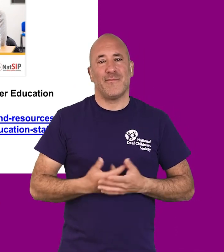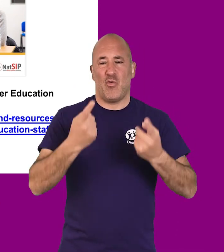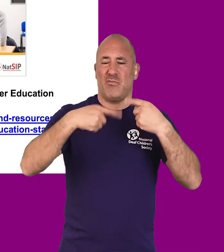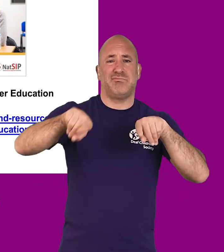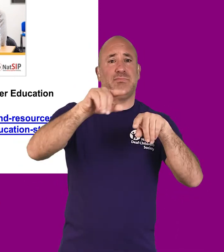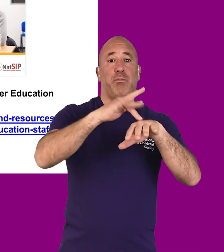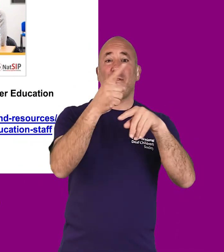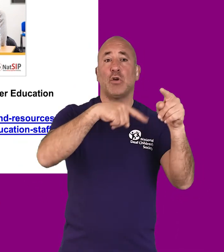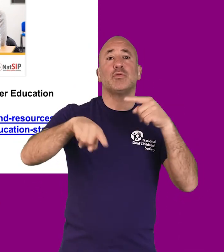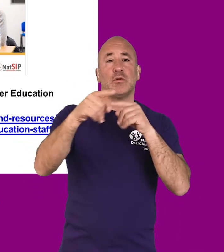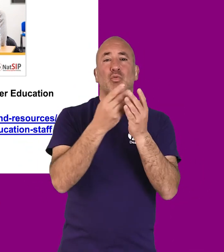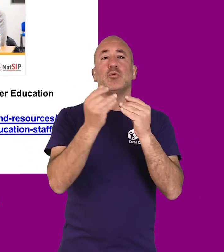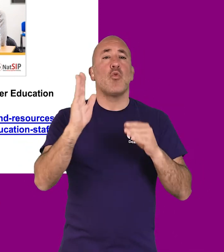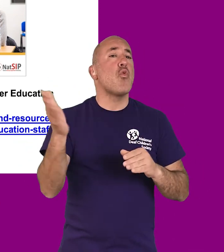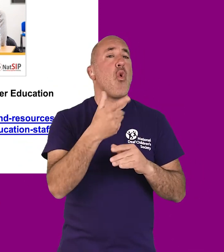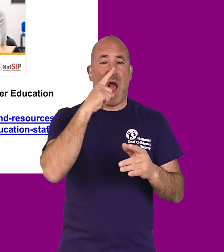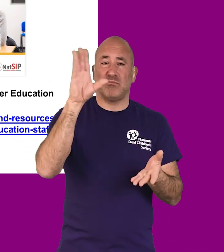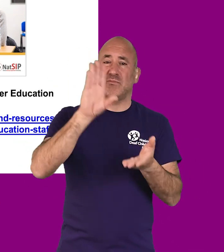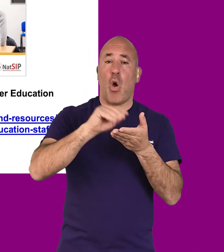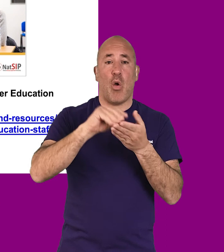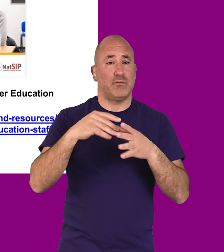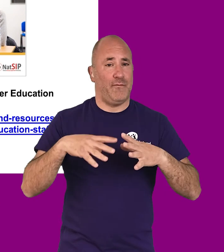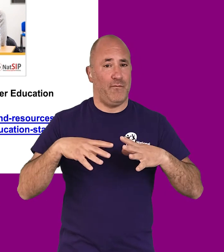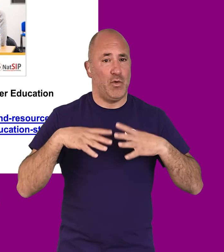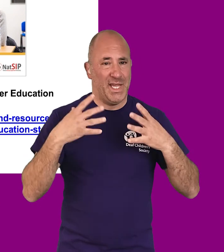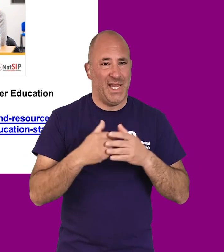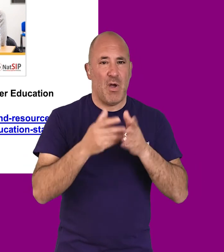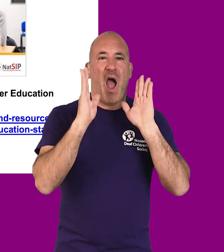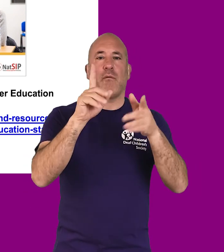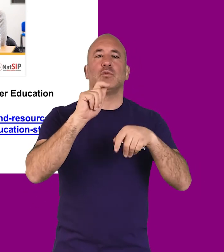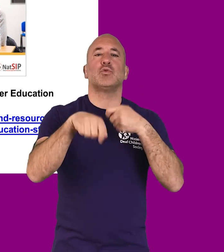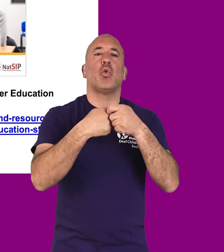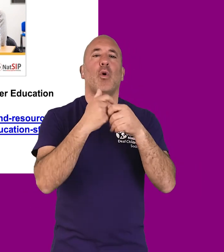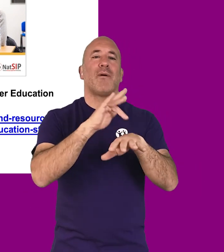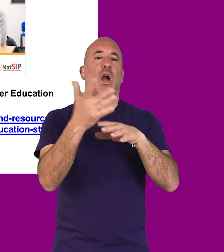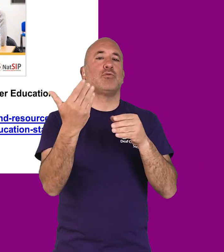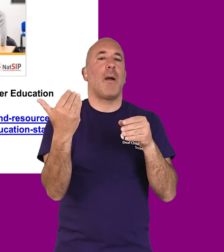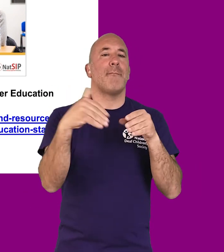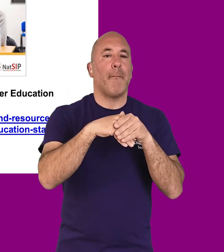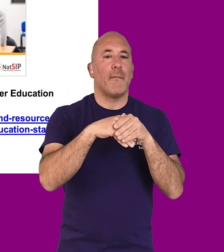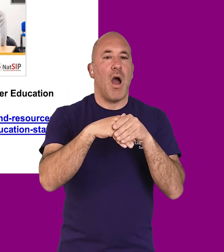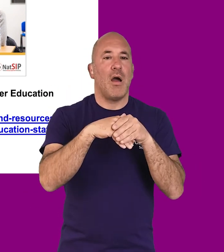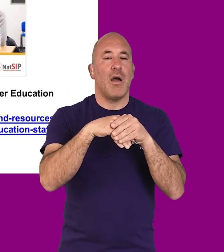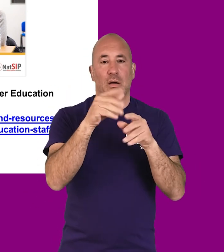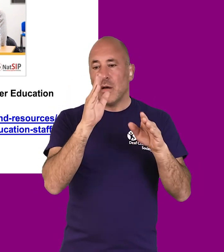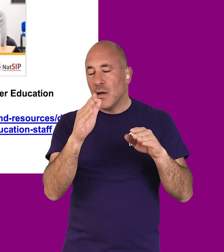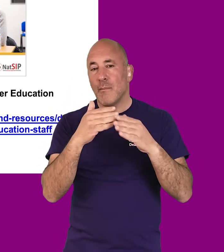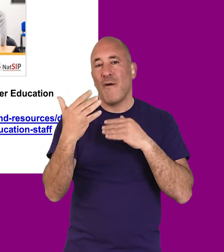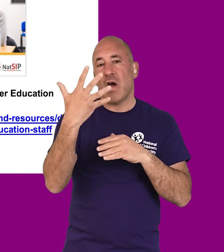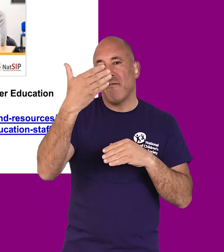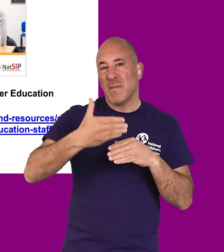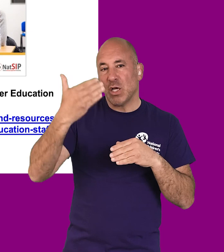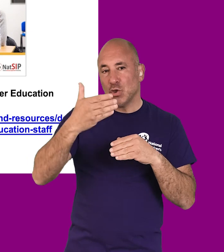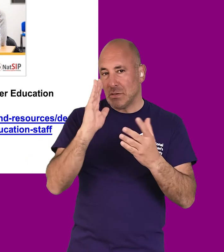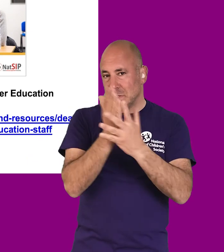All of our resources for professionals can be downloaded free of charge. There is a requirement to become a professional